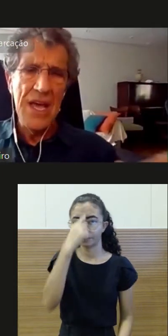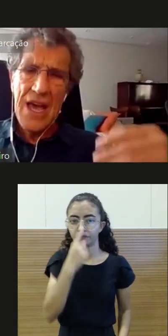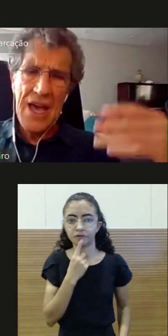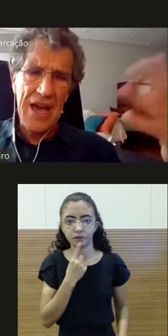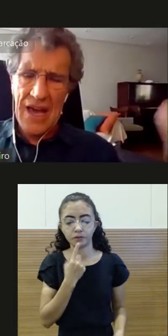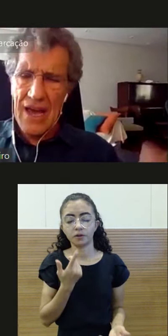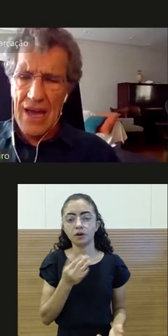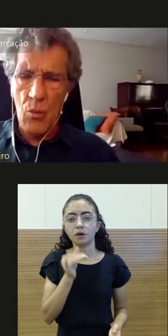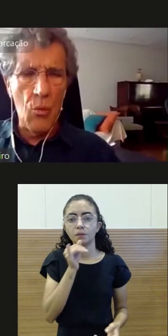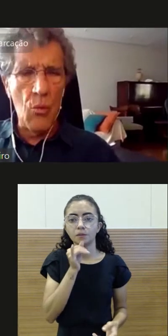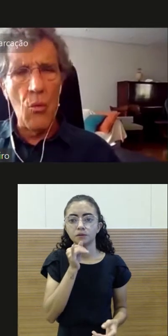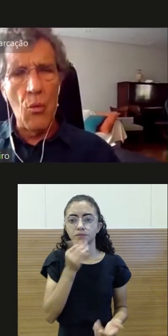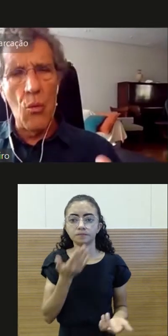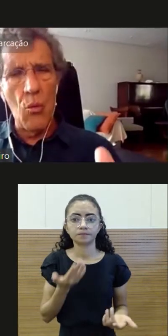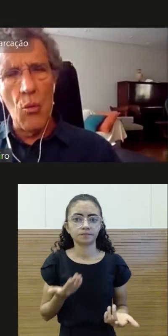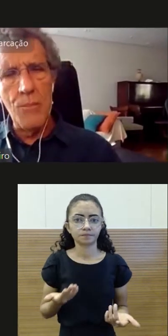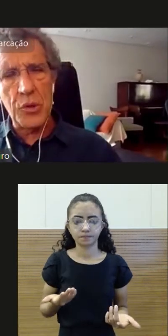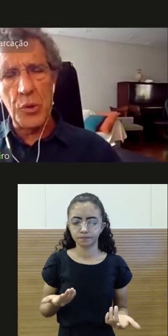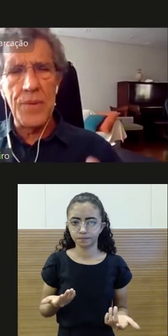nutritional profile, low